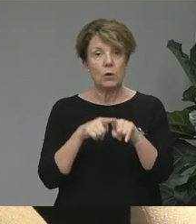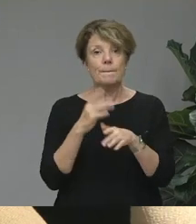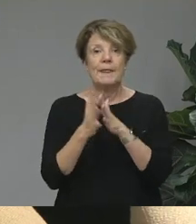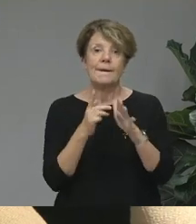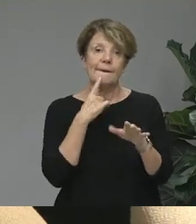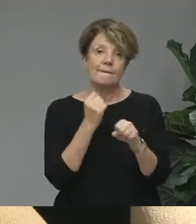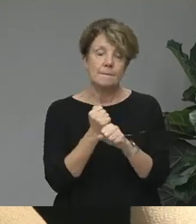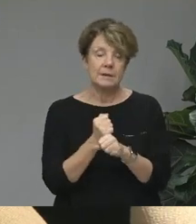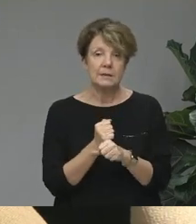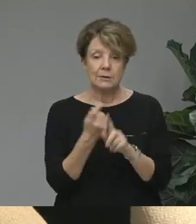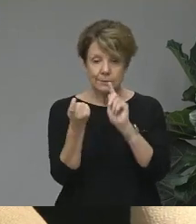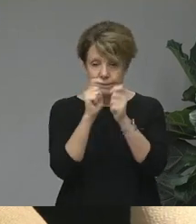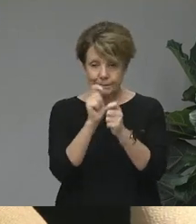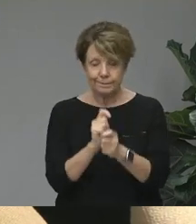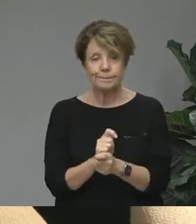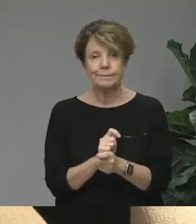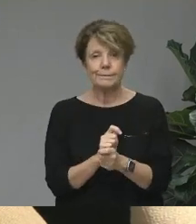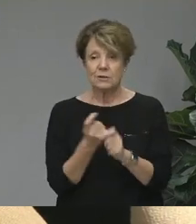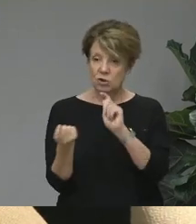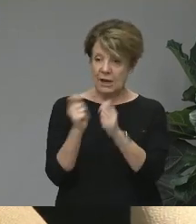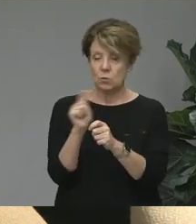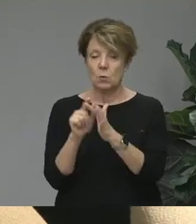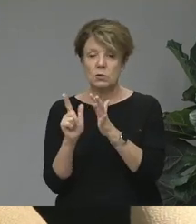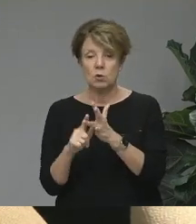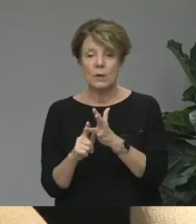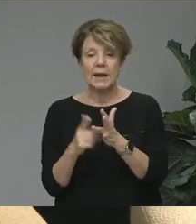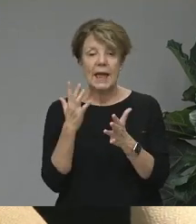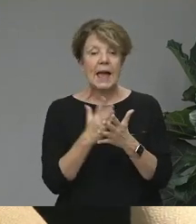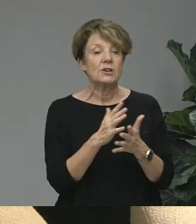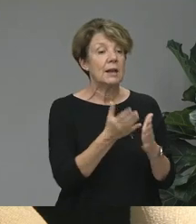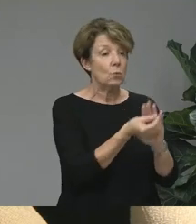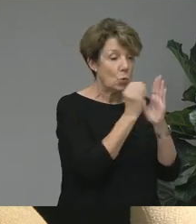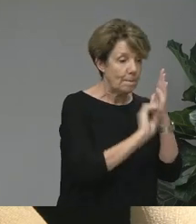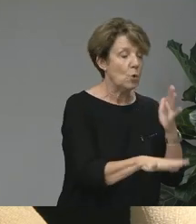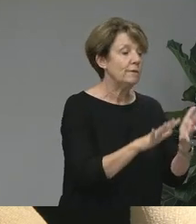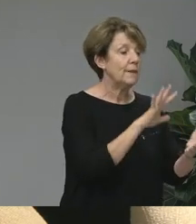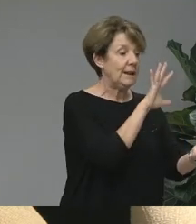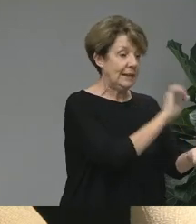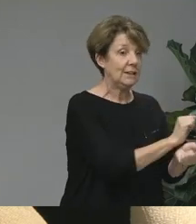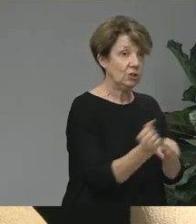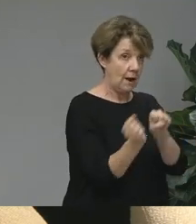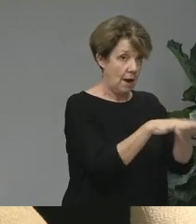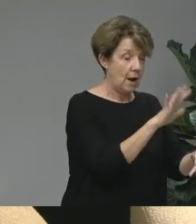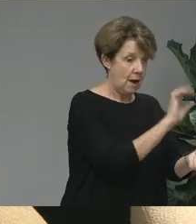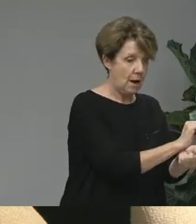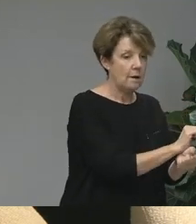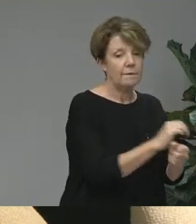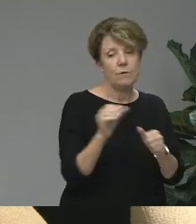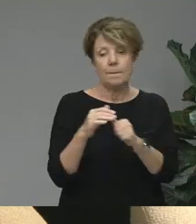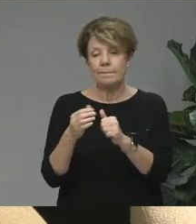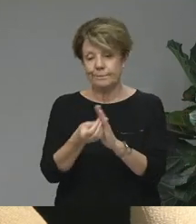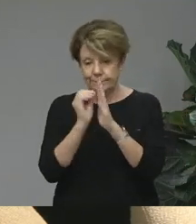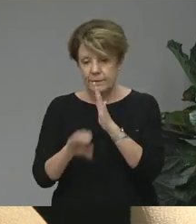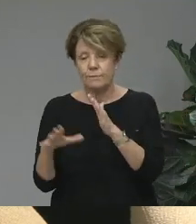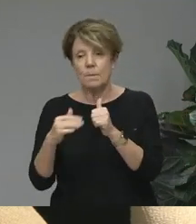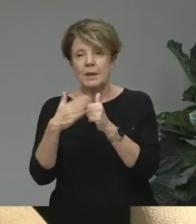government, you know, adjusted course, took those detention powers out of the new legislation. So